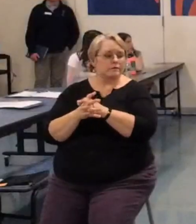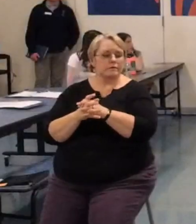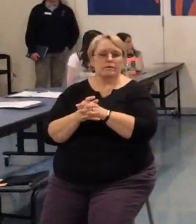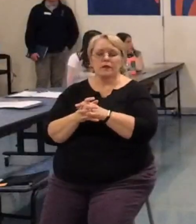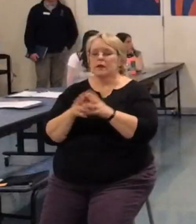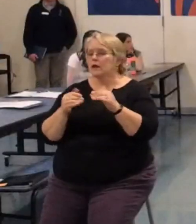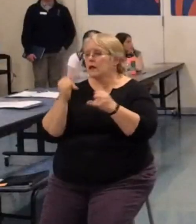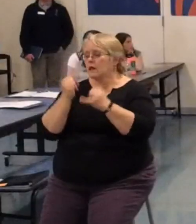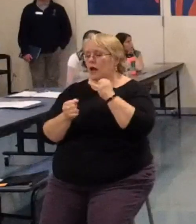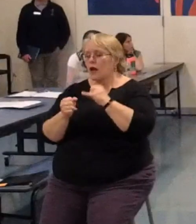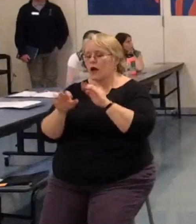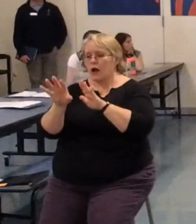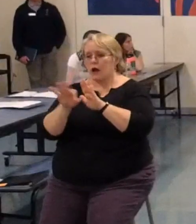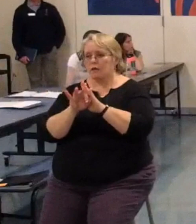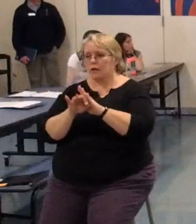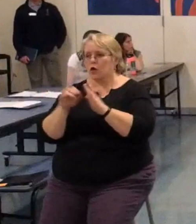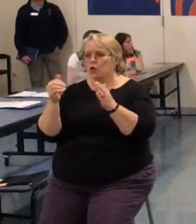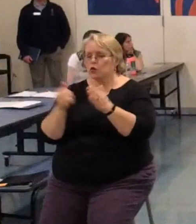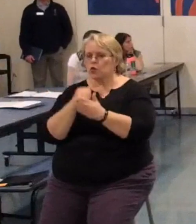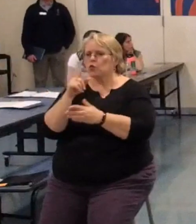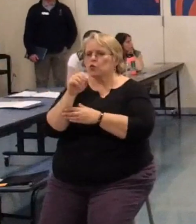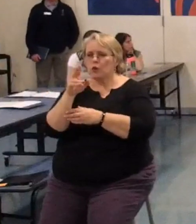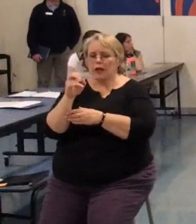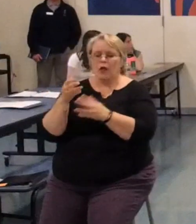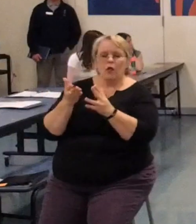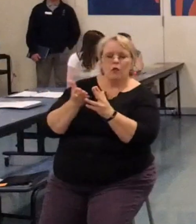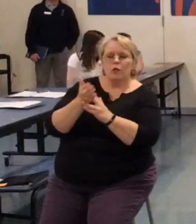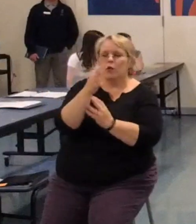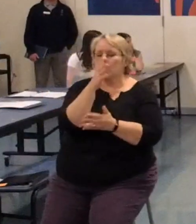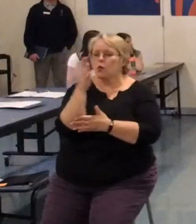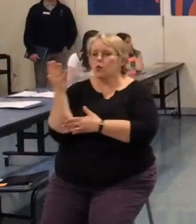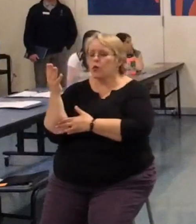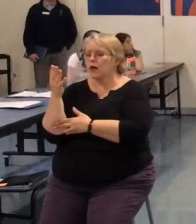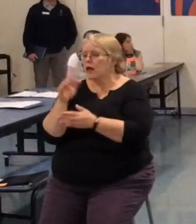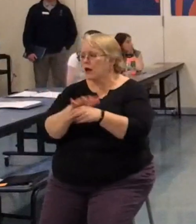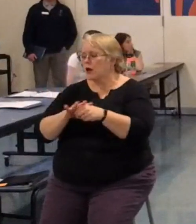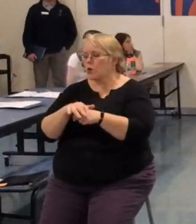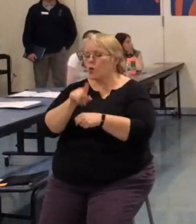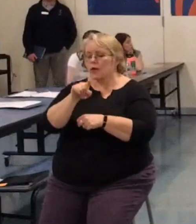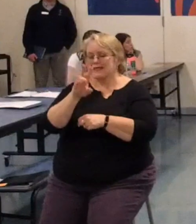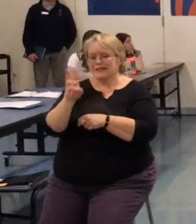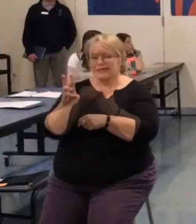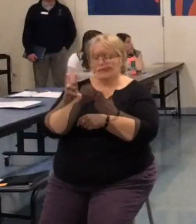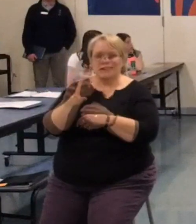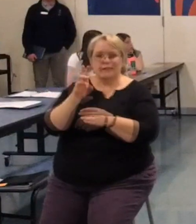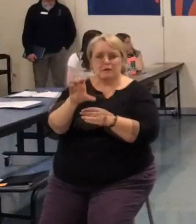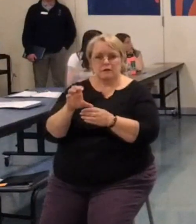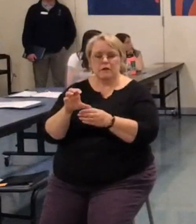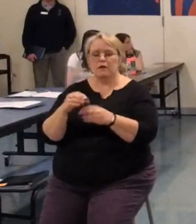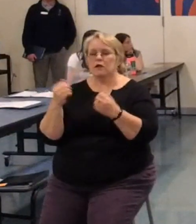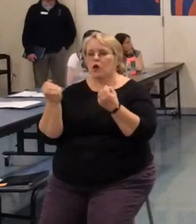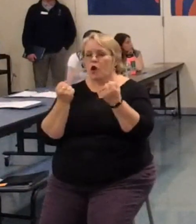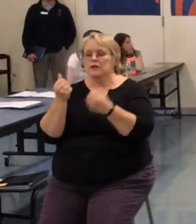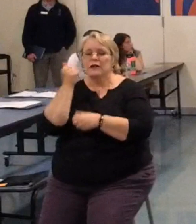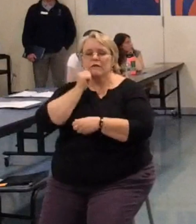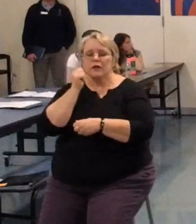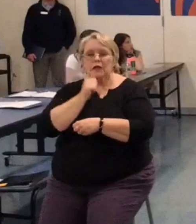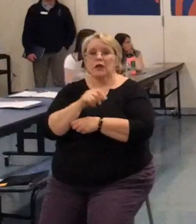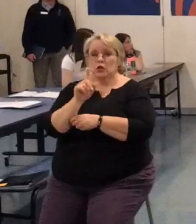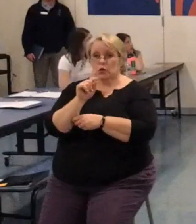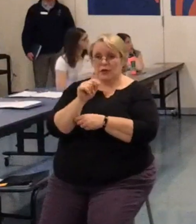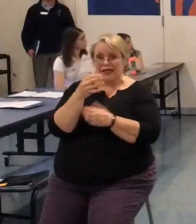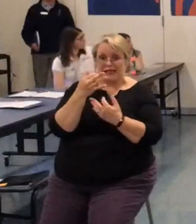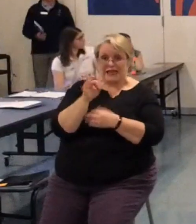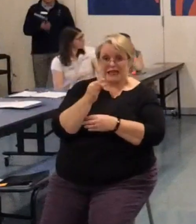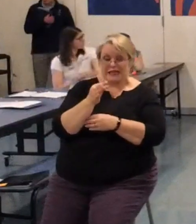And then the last option would be a new terrain option through the wooded area between 173rd and 169th Street. And at least in 2019, at that